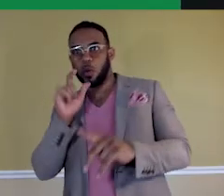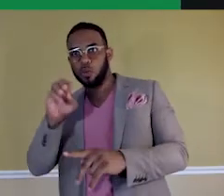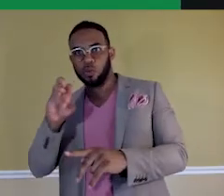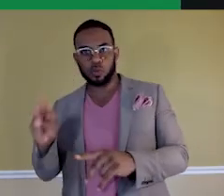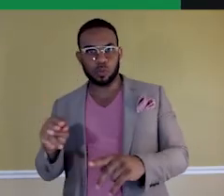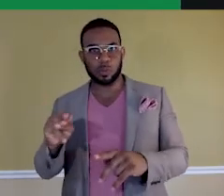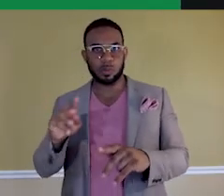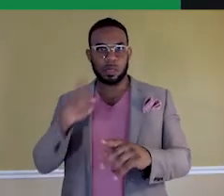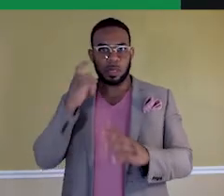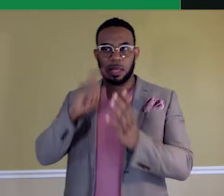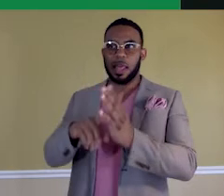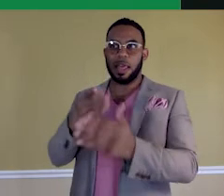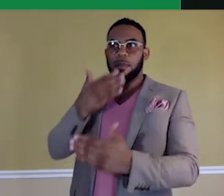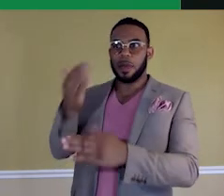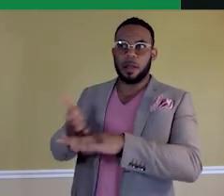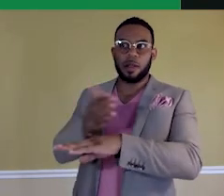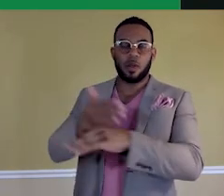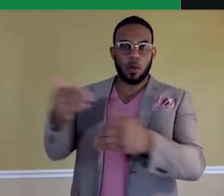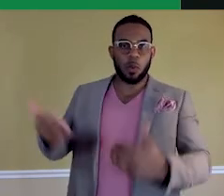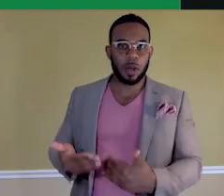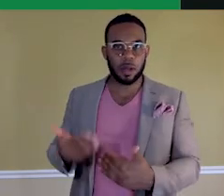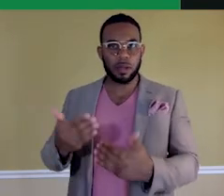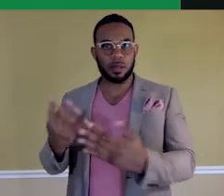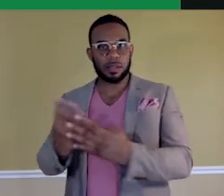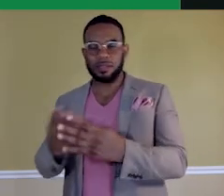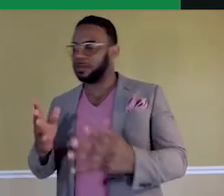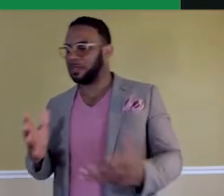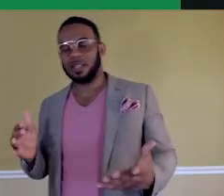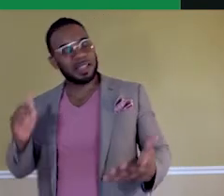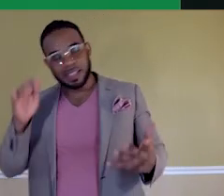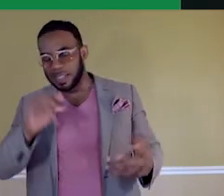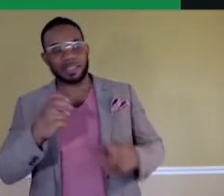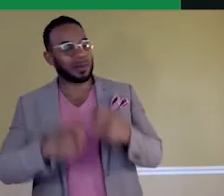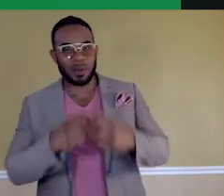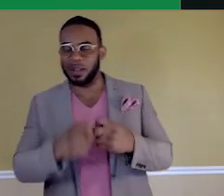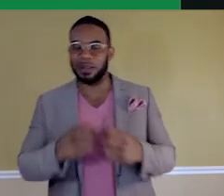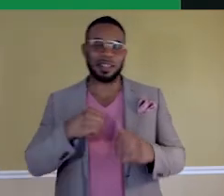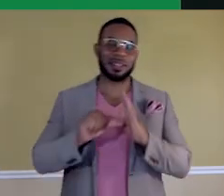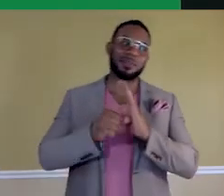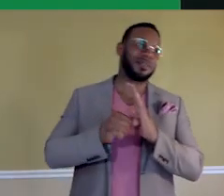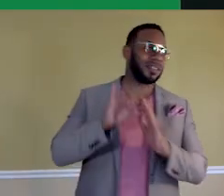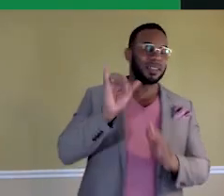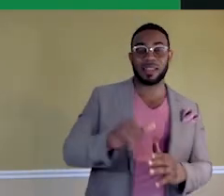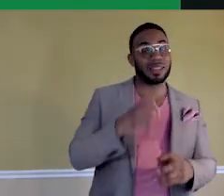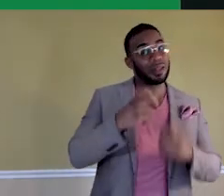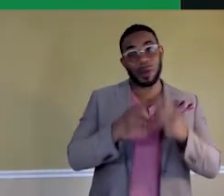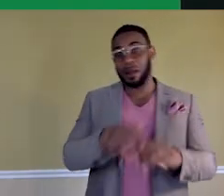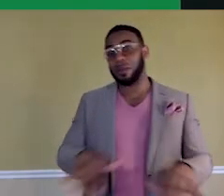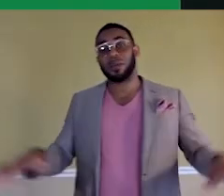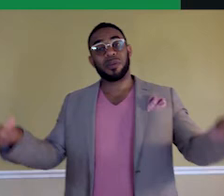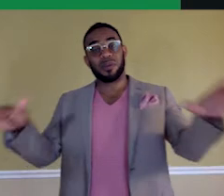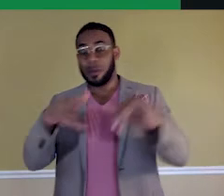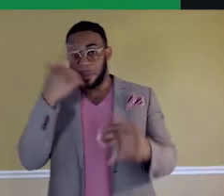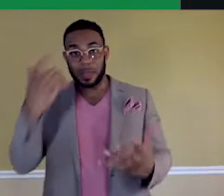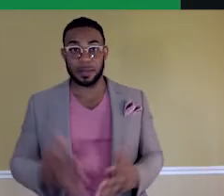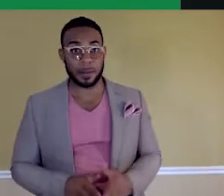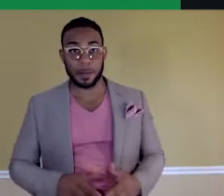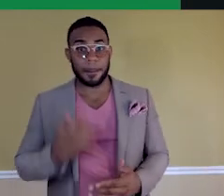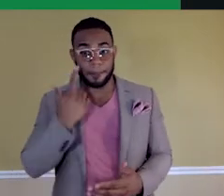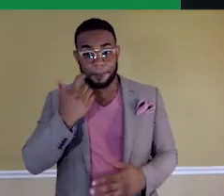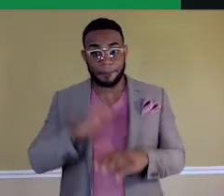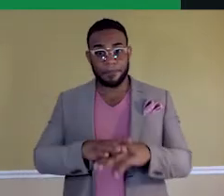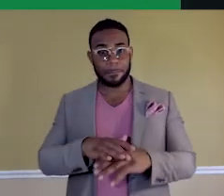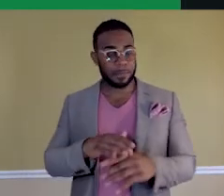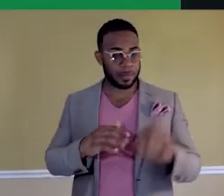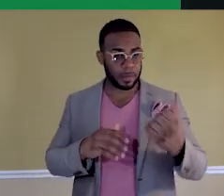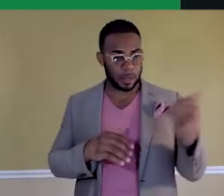assumed had a better and more welcoming skin tone. That is a problem. I keep emphasizing that it's a problem because recently I was on